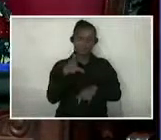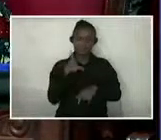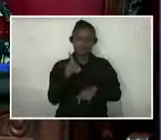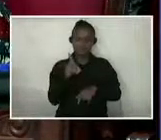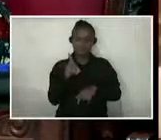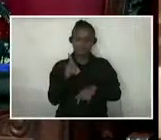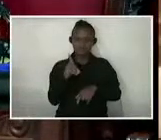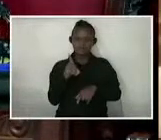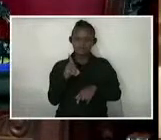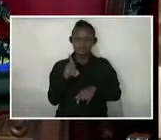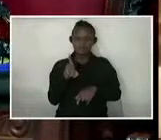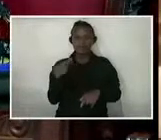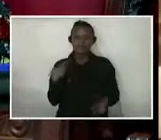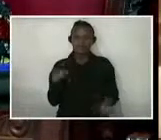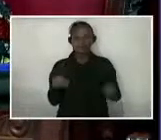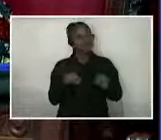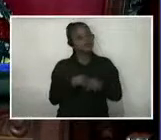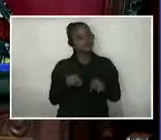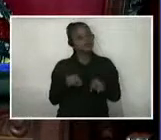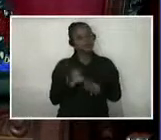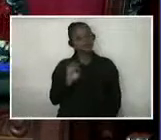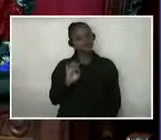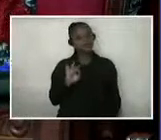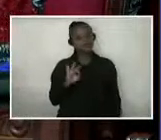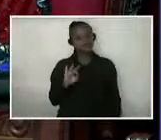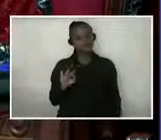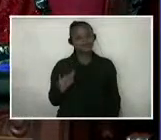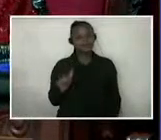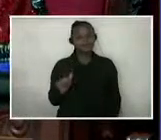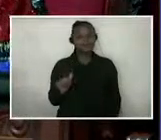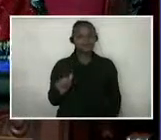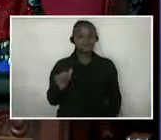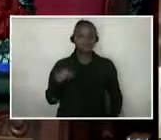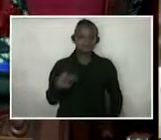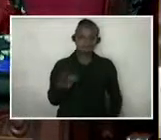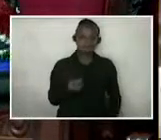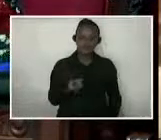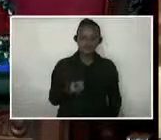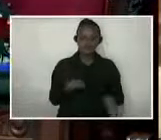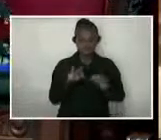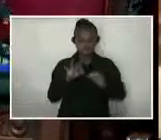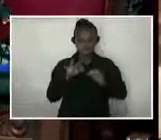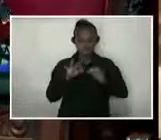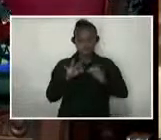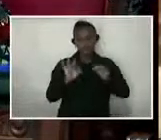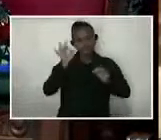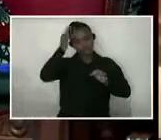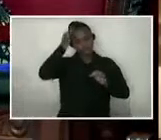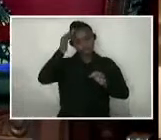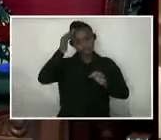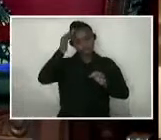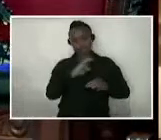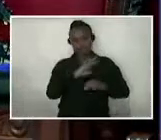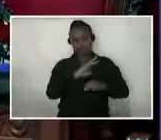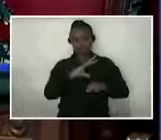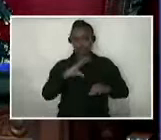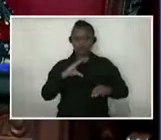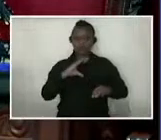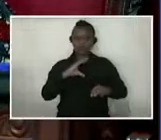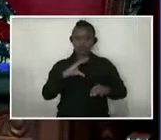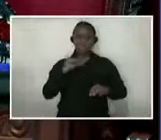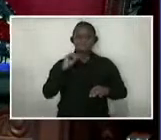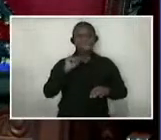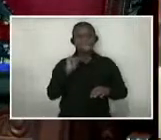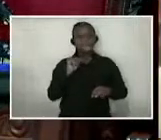the FA constituted a DA coalition government in the Western Cape province, which was directed at excluding the ANC, which